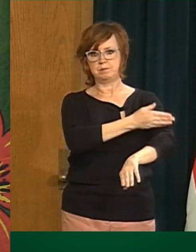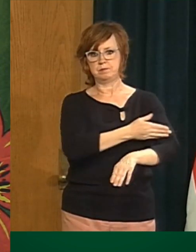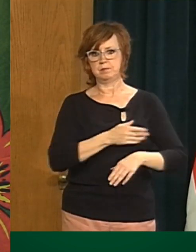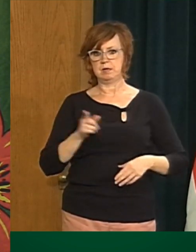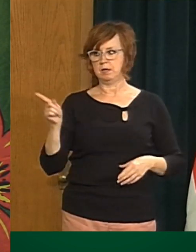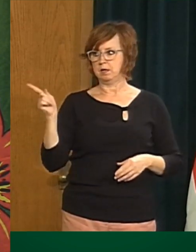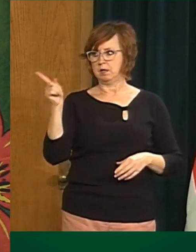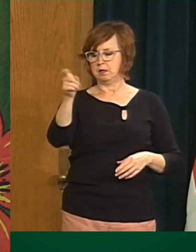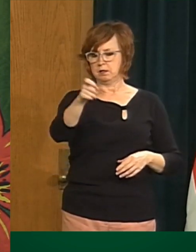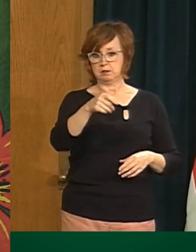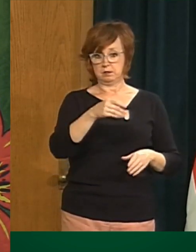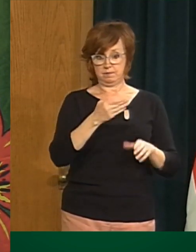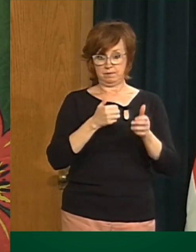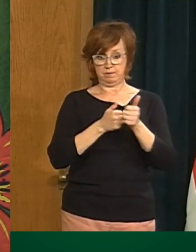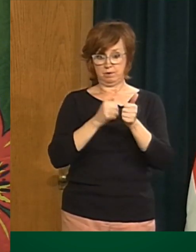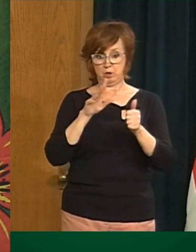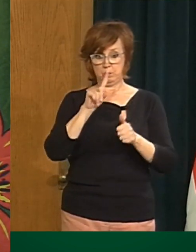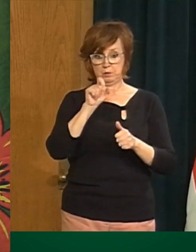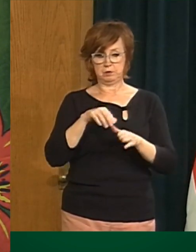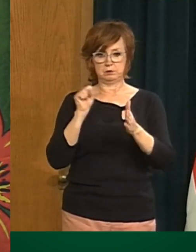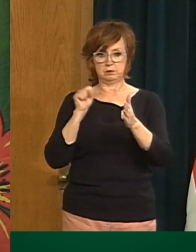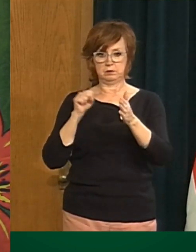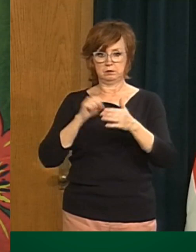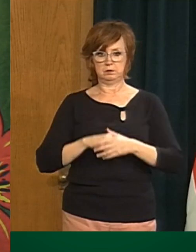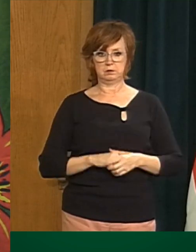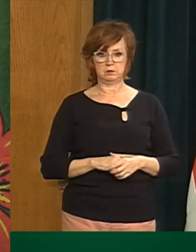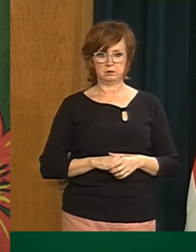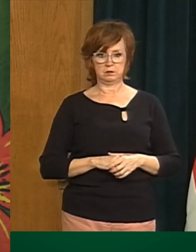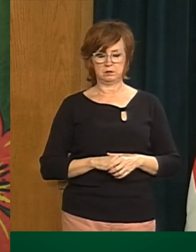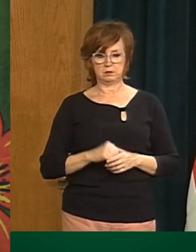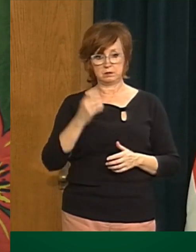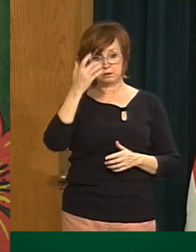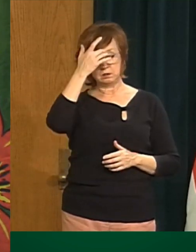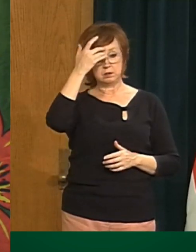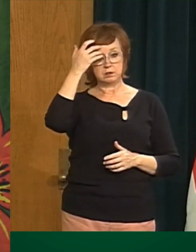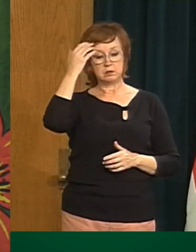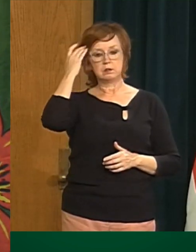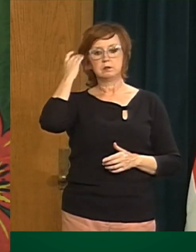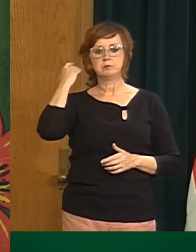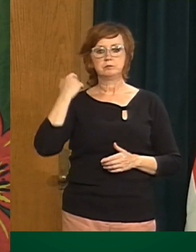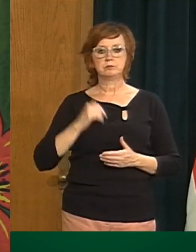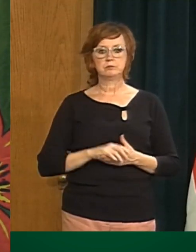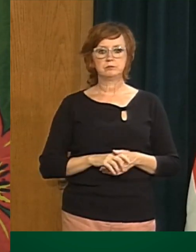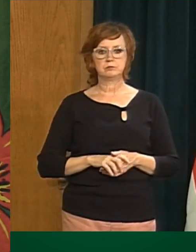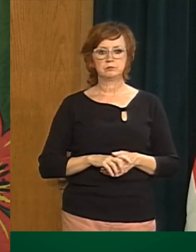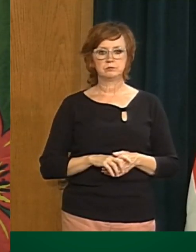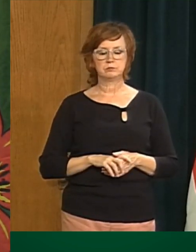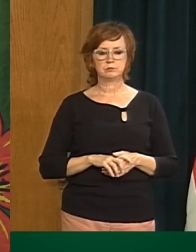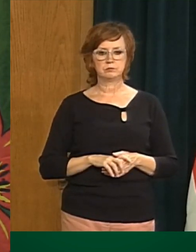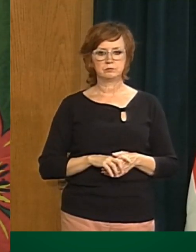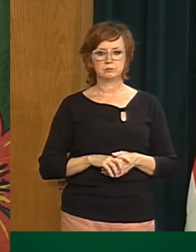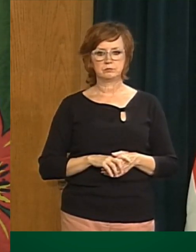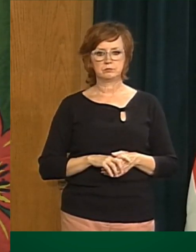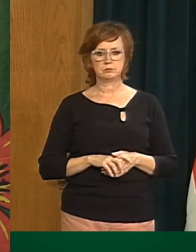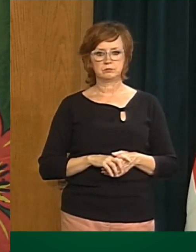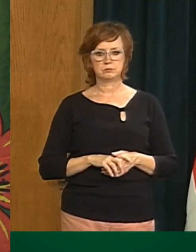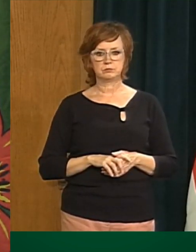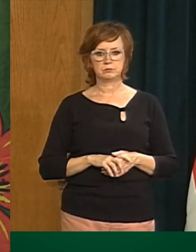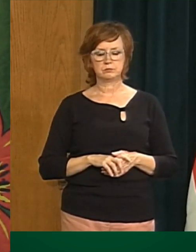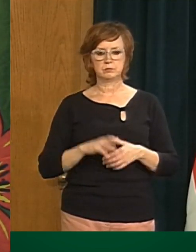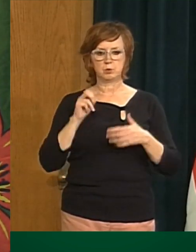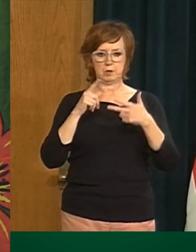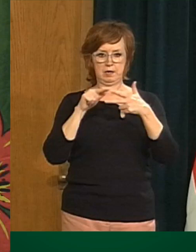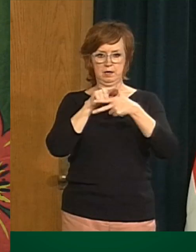follow-up, Steph? Yeah. We've seen like 3 isolated outbreaks. One, the patient in the